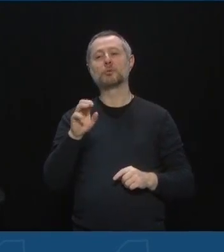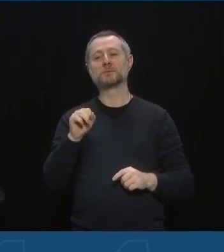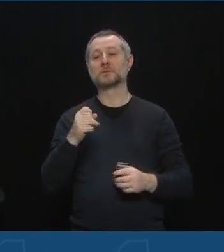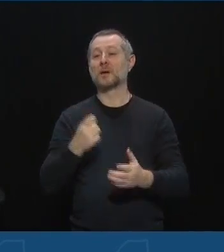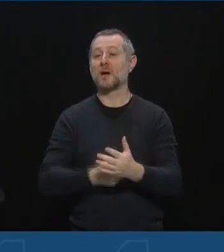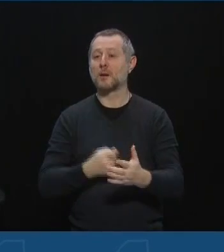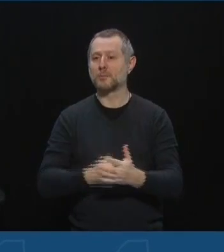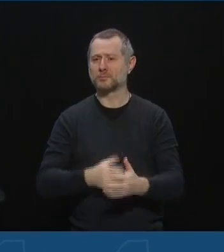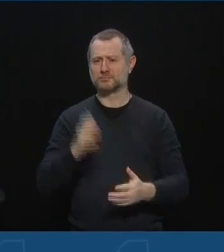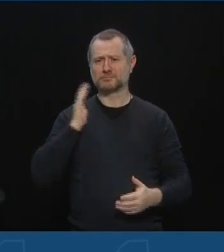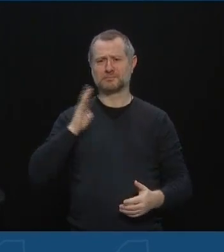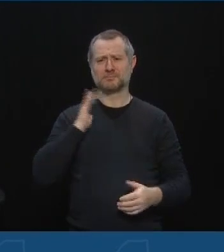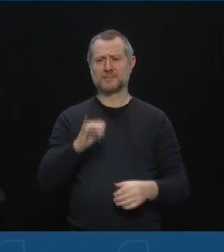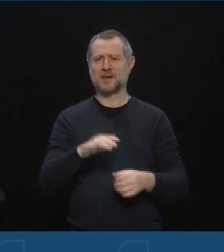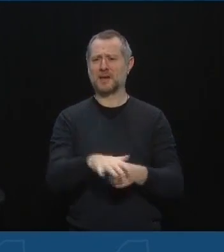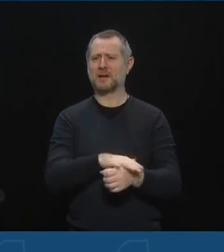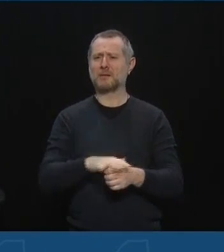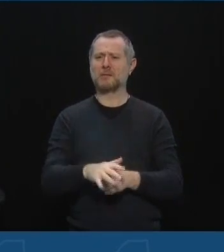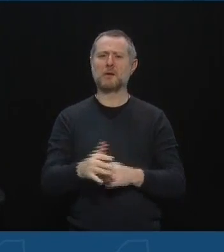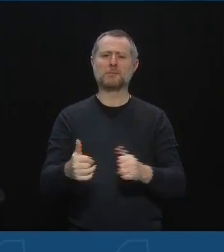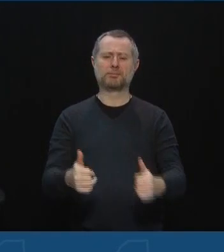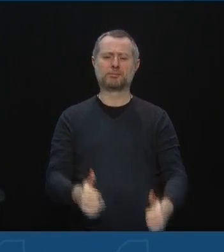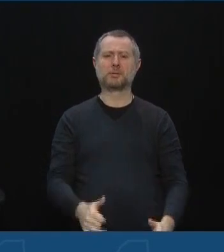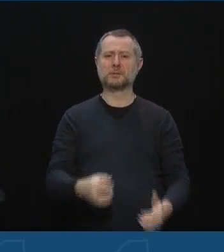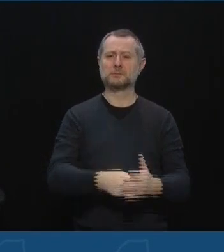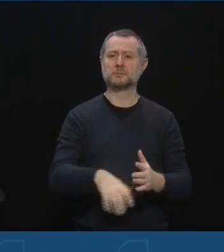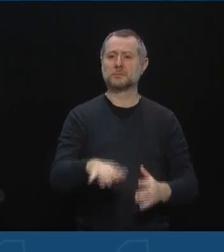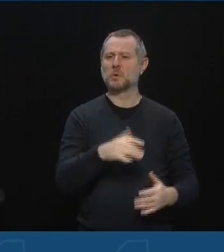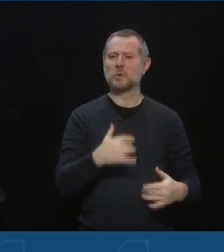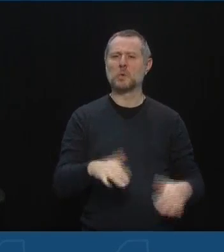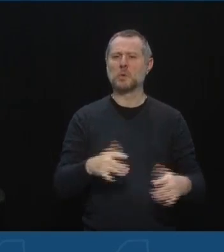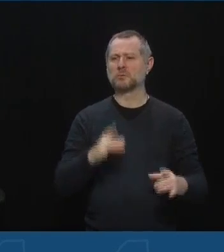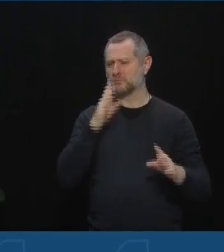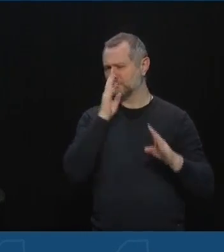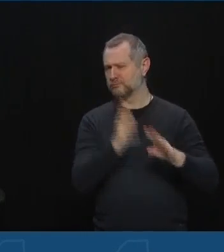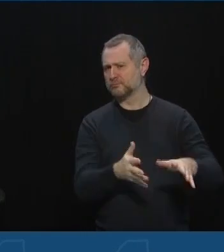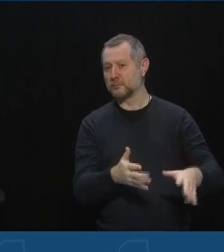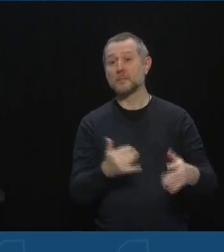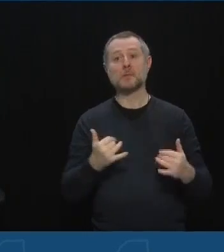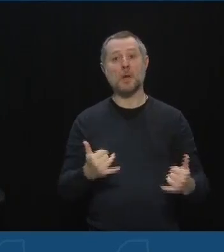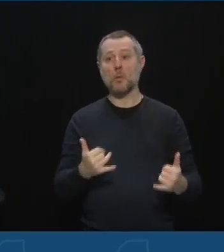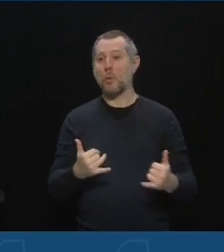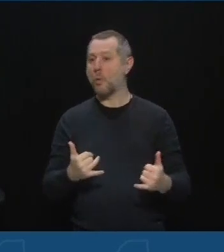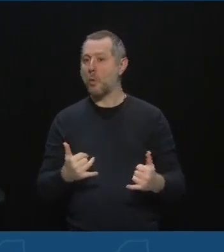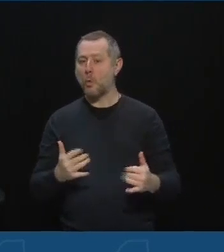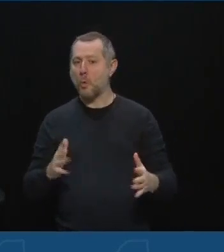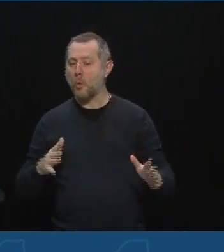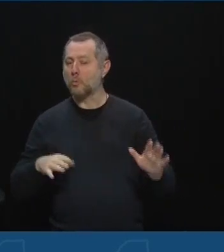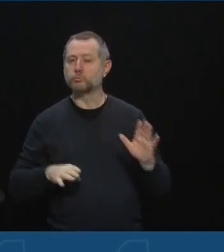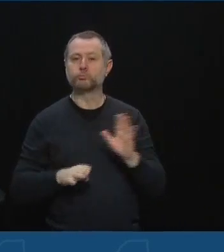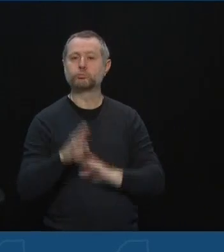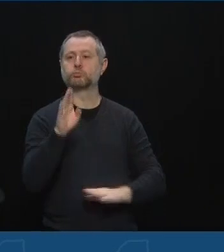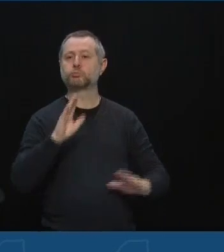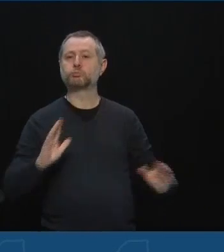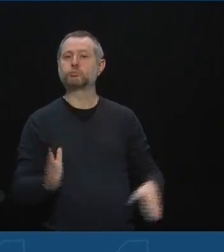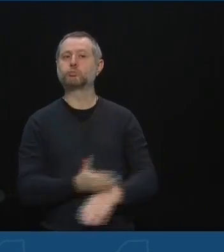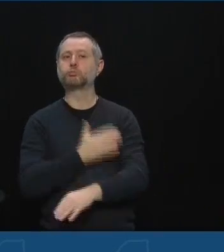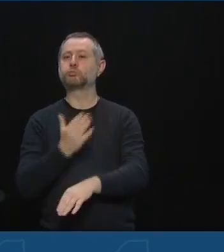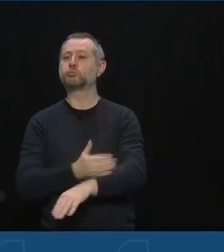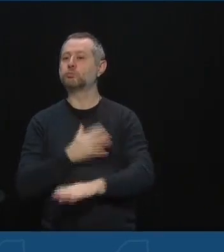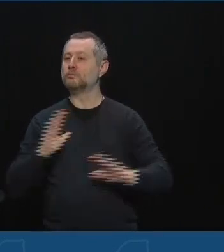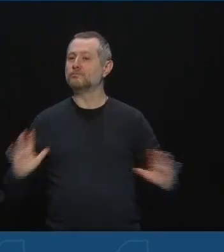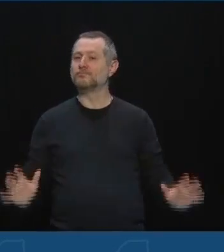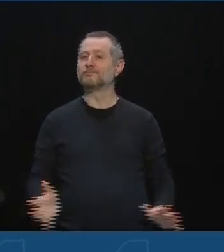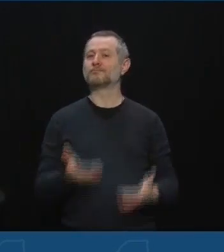what a brownfield, just a wasteland it was around there. And now it is a center of vitality and life, and it's really put us on the map. That